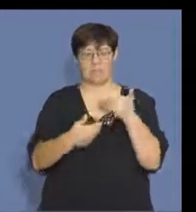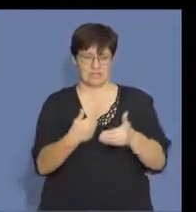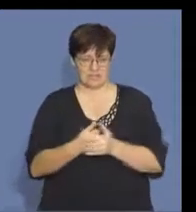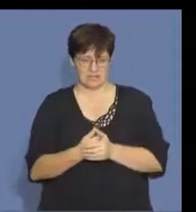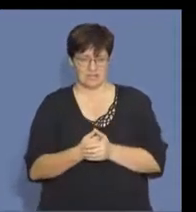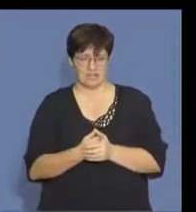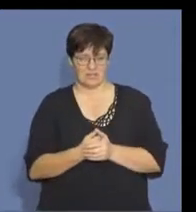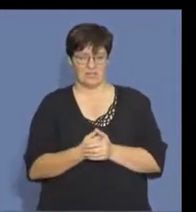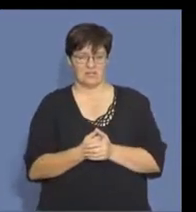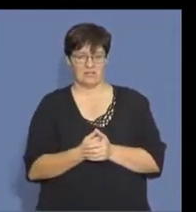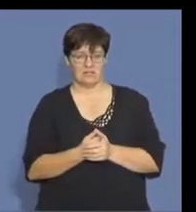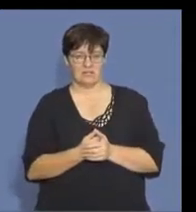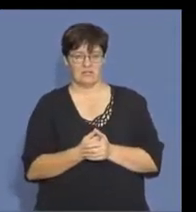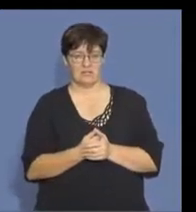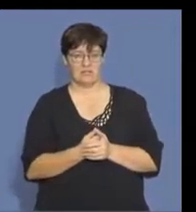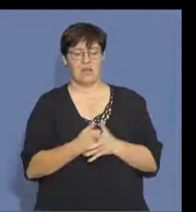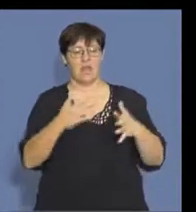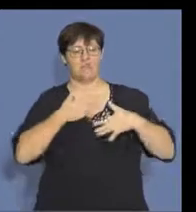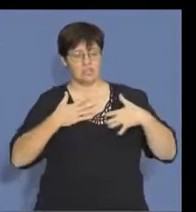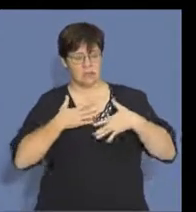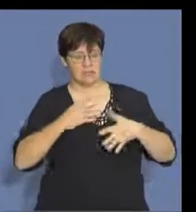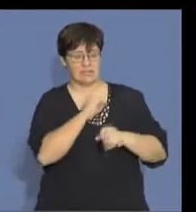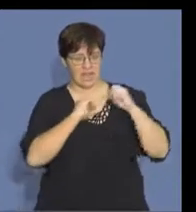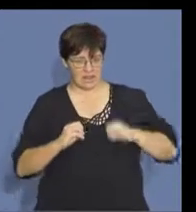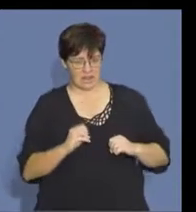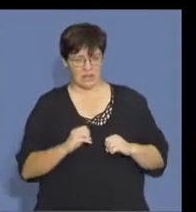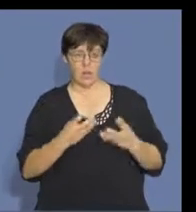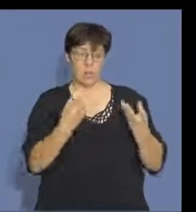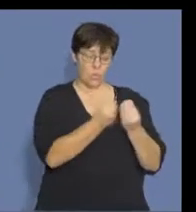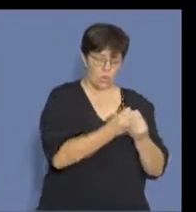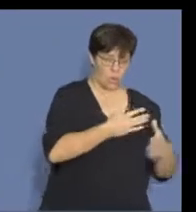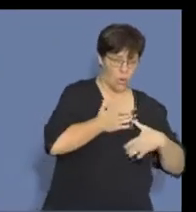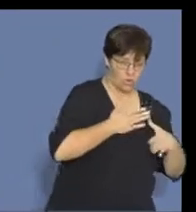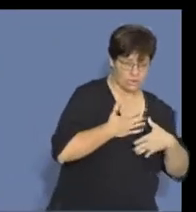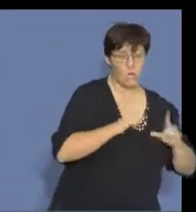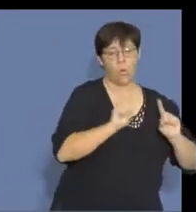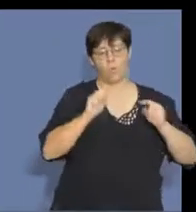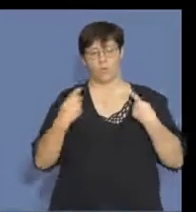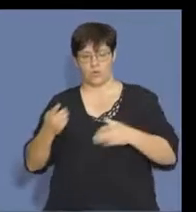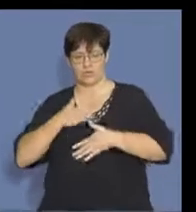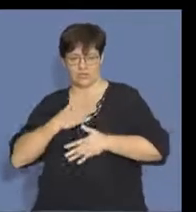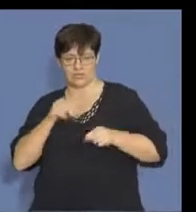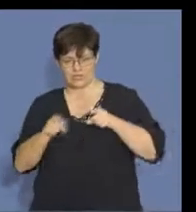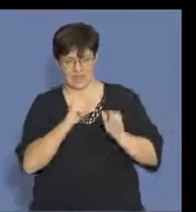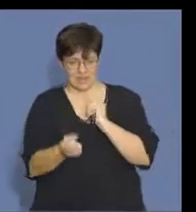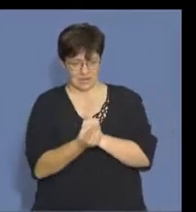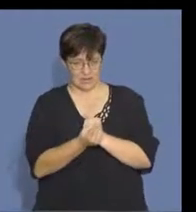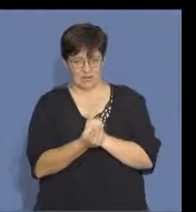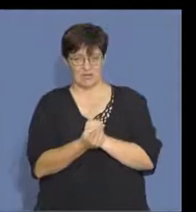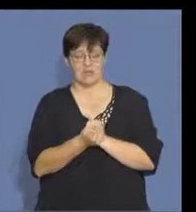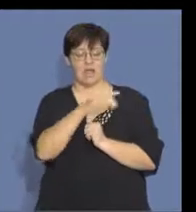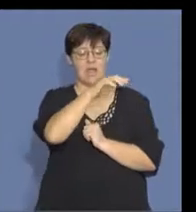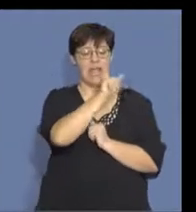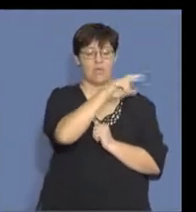where the process of respiration occurs either with oxygen or without oxygen, and we refer to those as